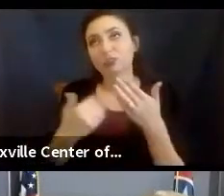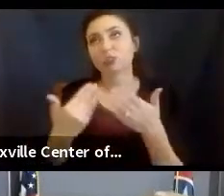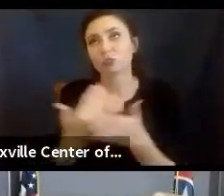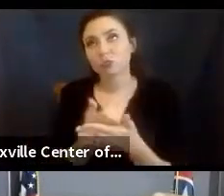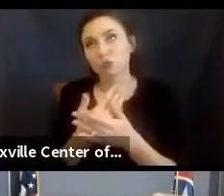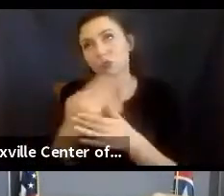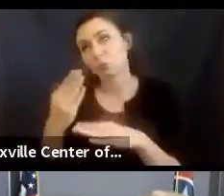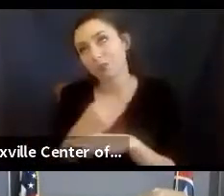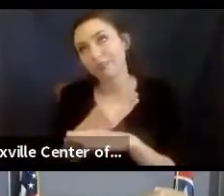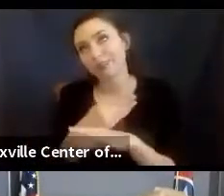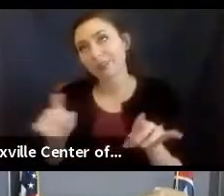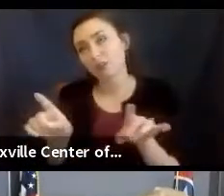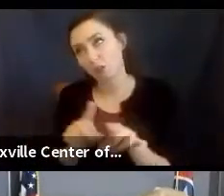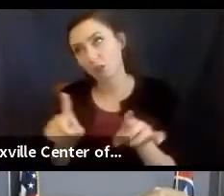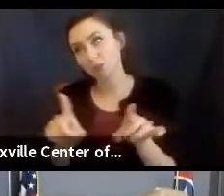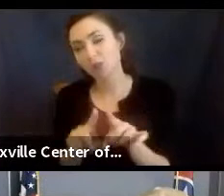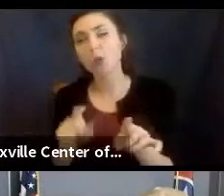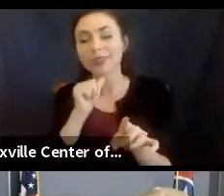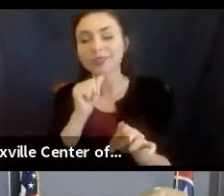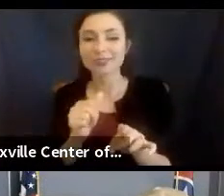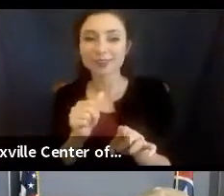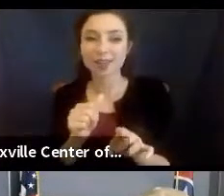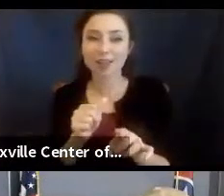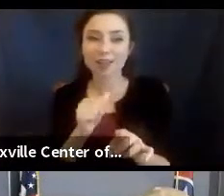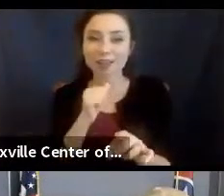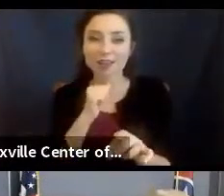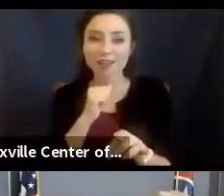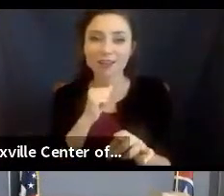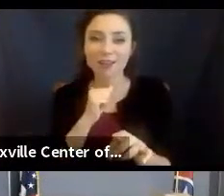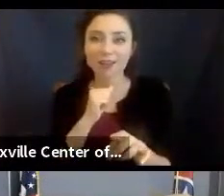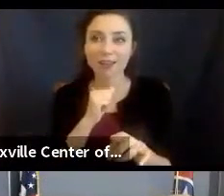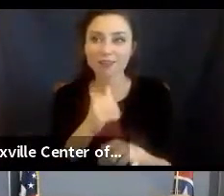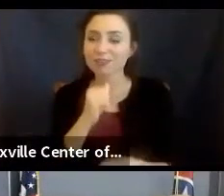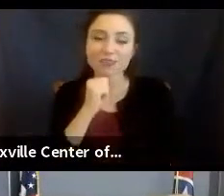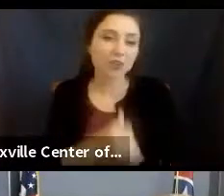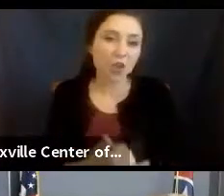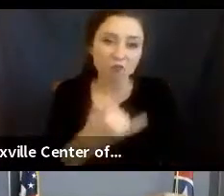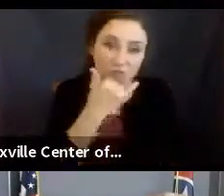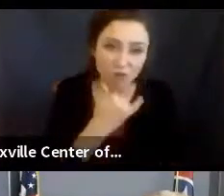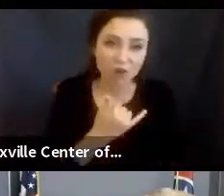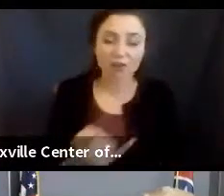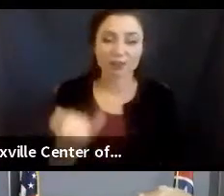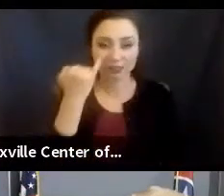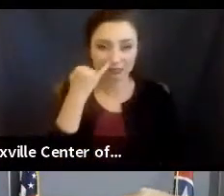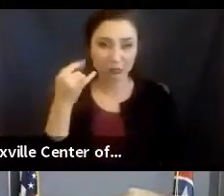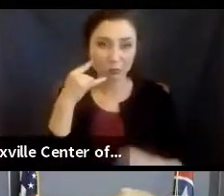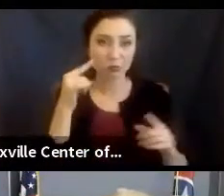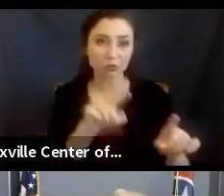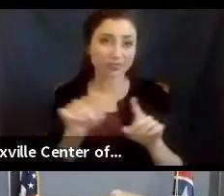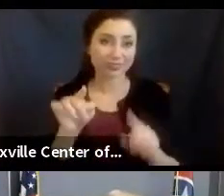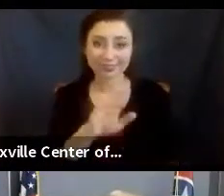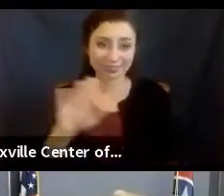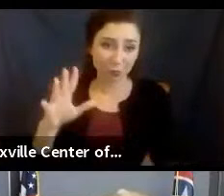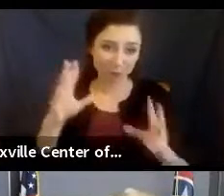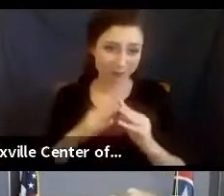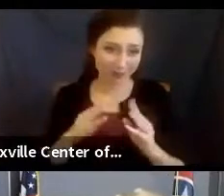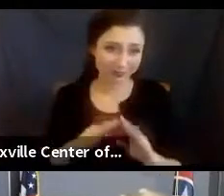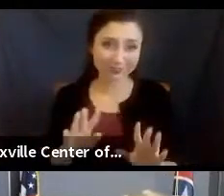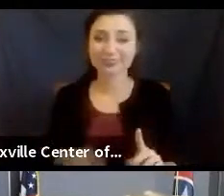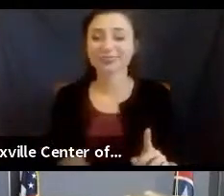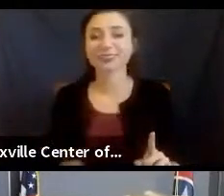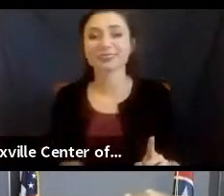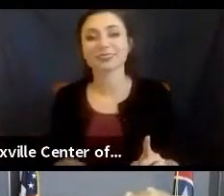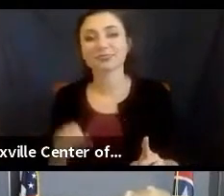also, okay, is not improper as long as everybody's in concurrence with it. This is your meeting. Okay, understood.